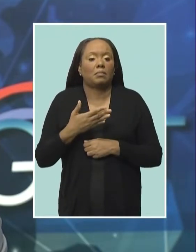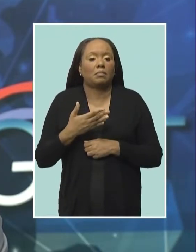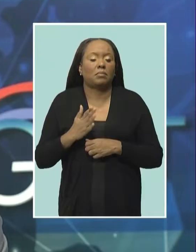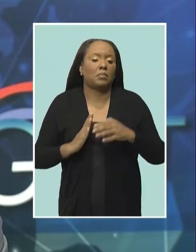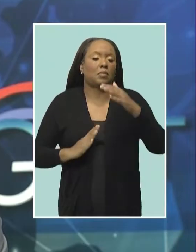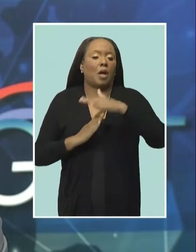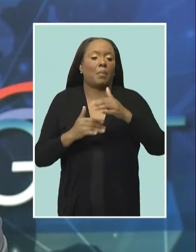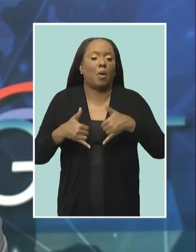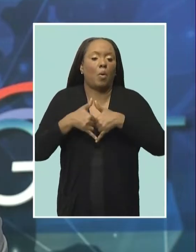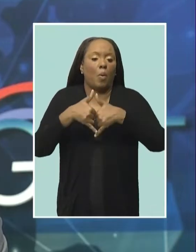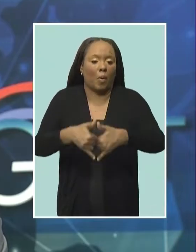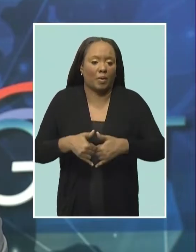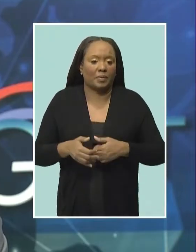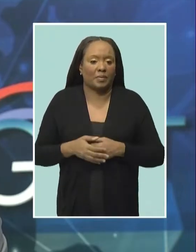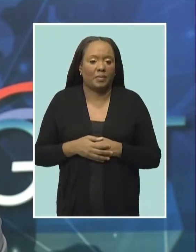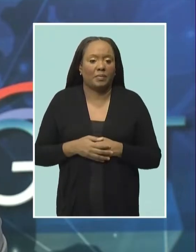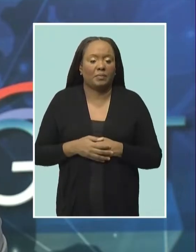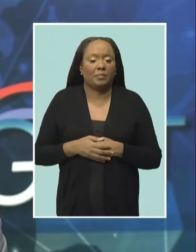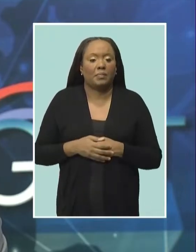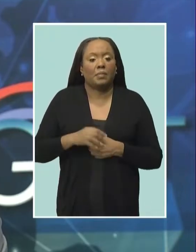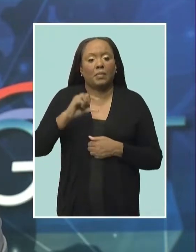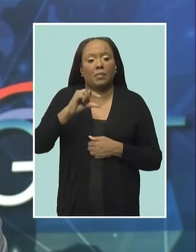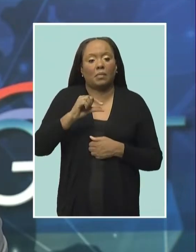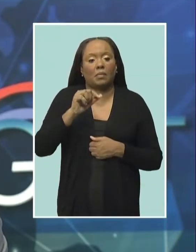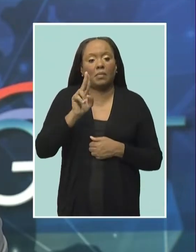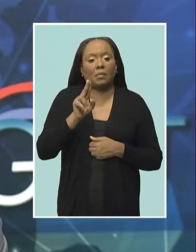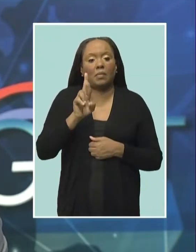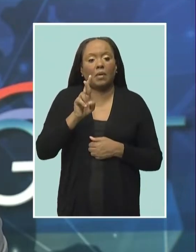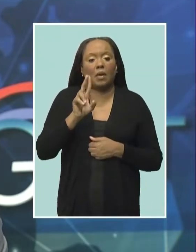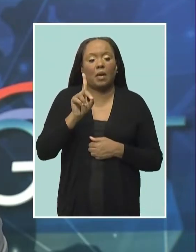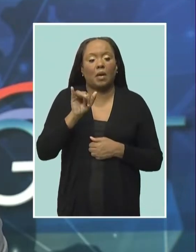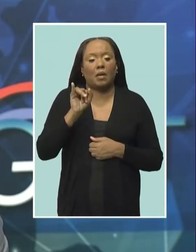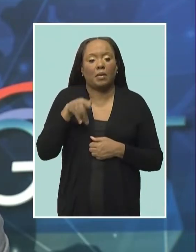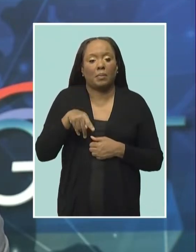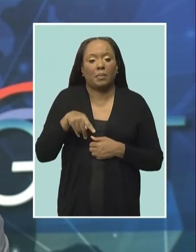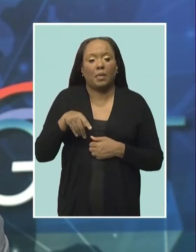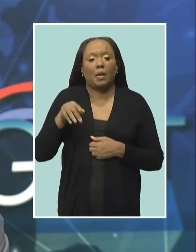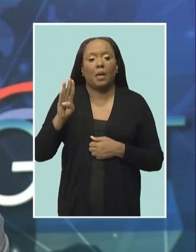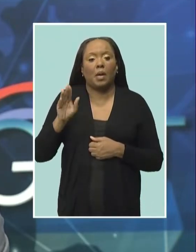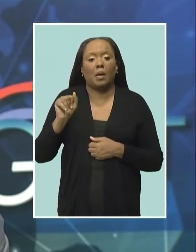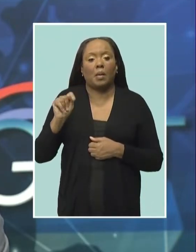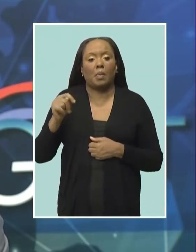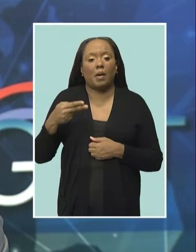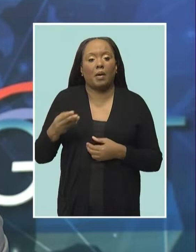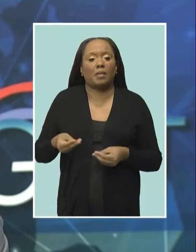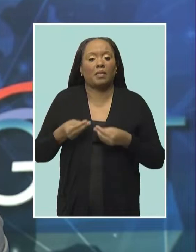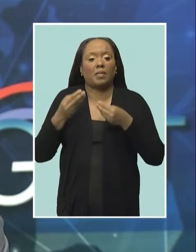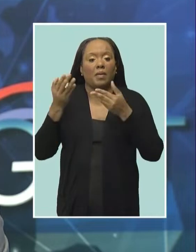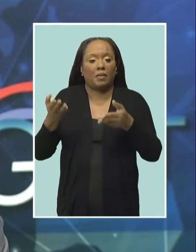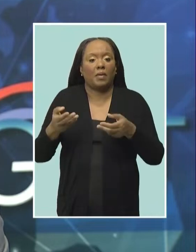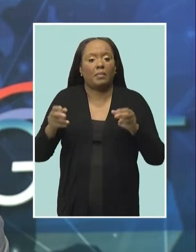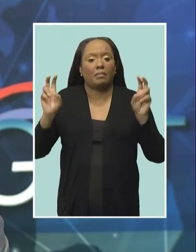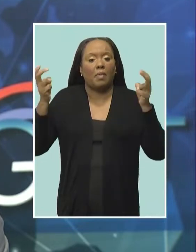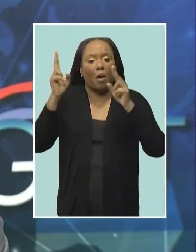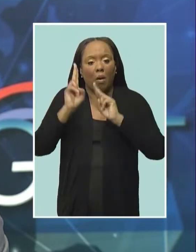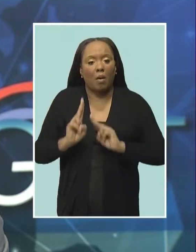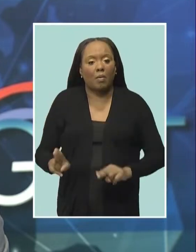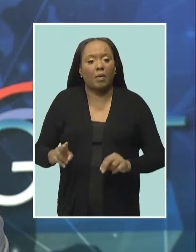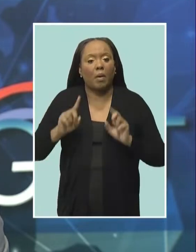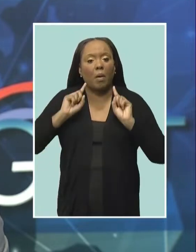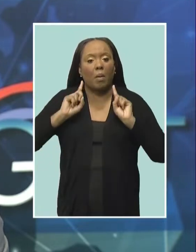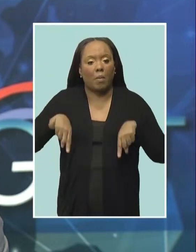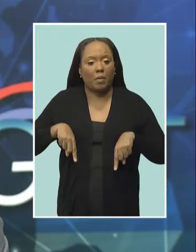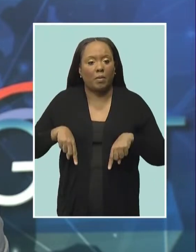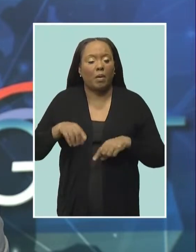awards. Gurdit Bath was presented with the Honorary Order of the Republic by President Her Excellency the Most Honorable